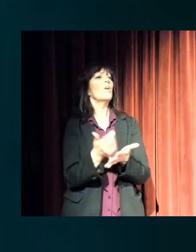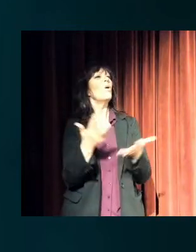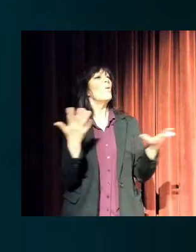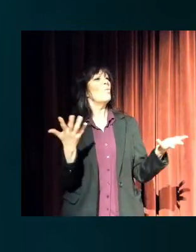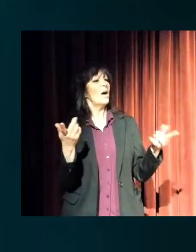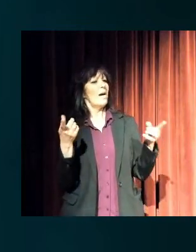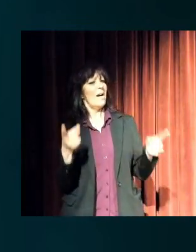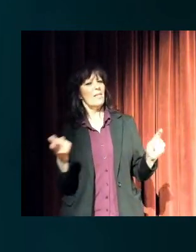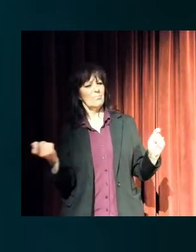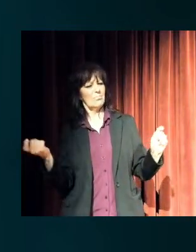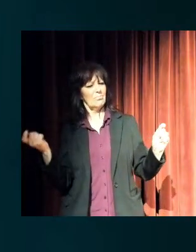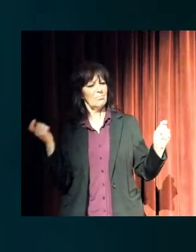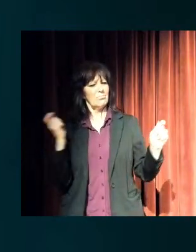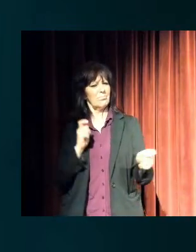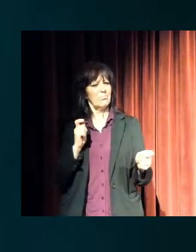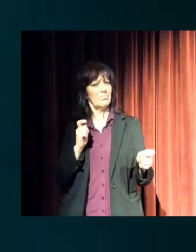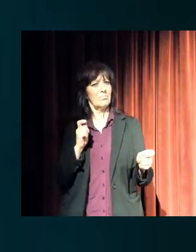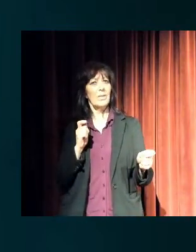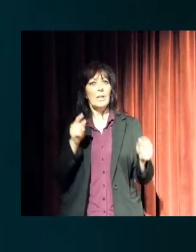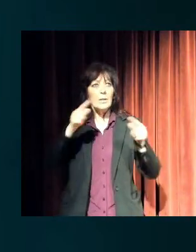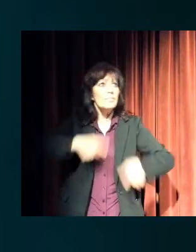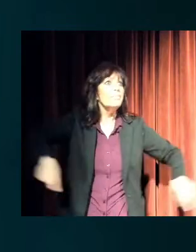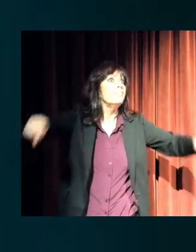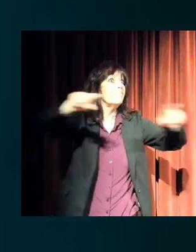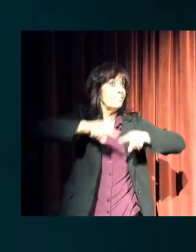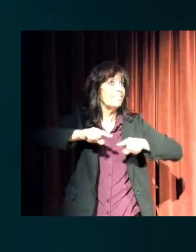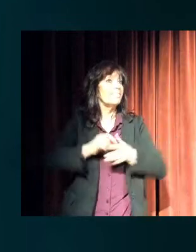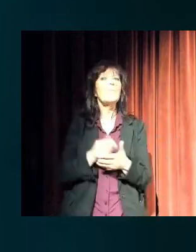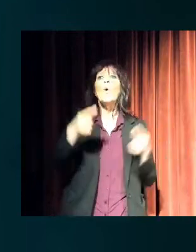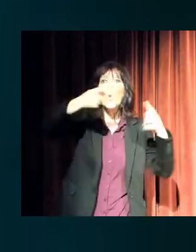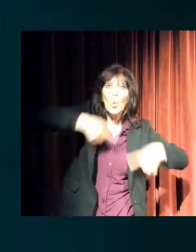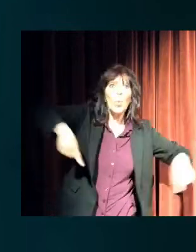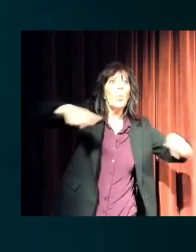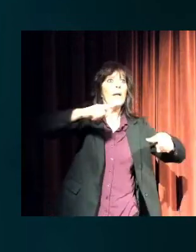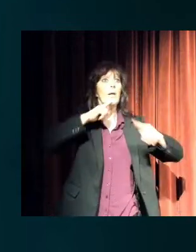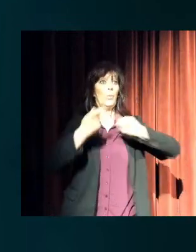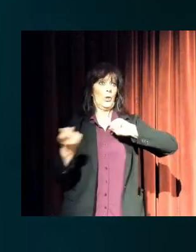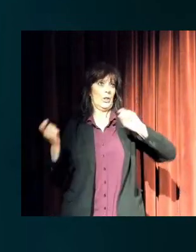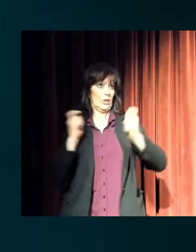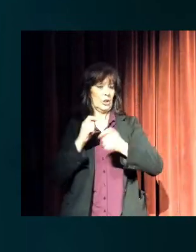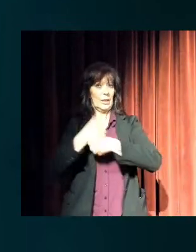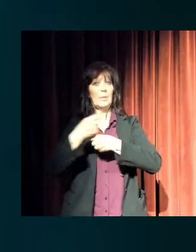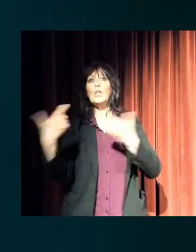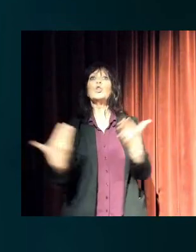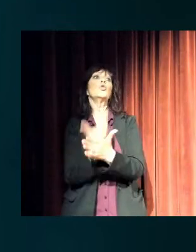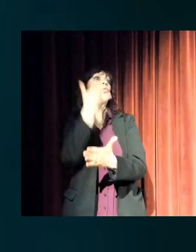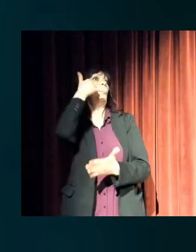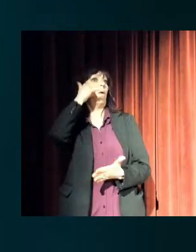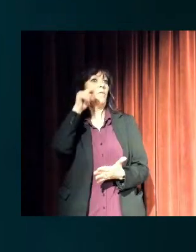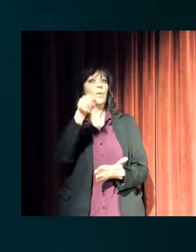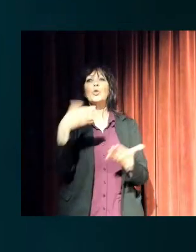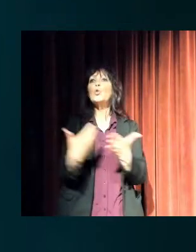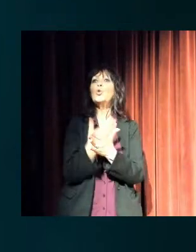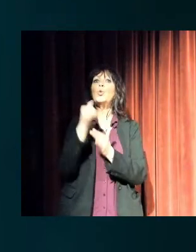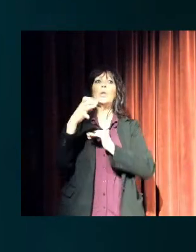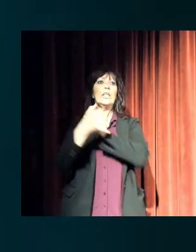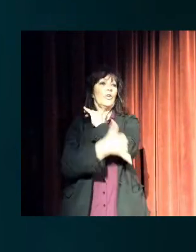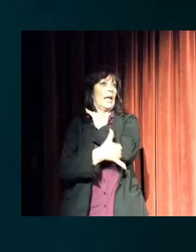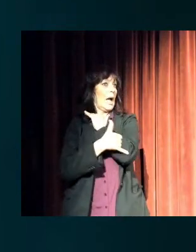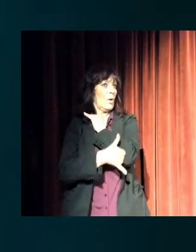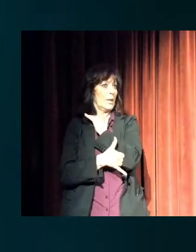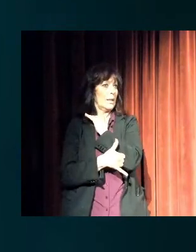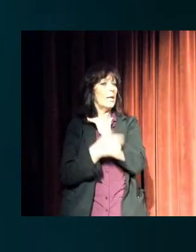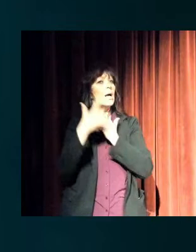turned around our community was us. We were the change that created this new Buffalo, this new Erie County.